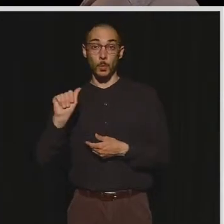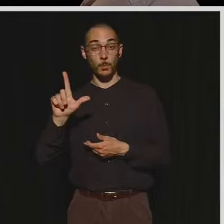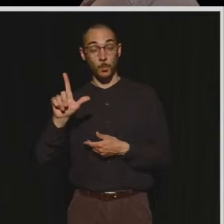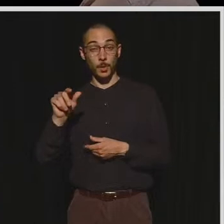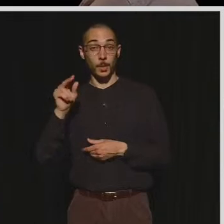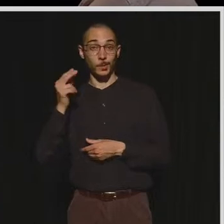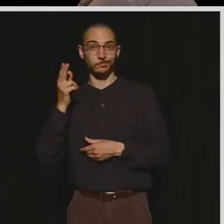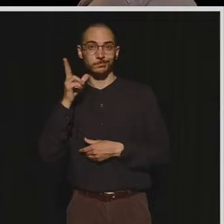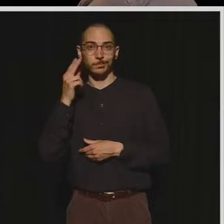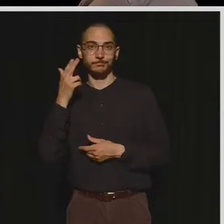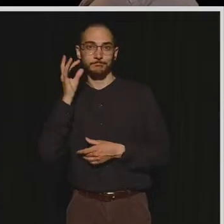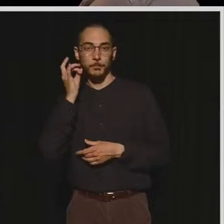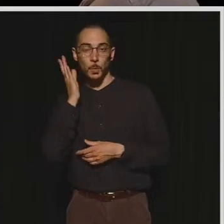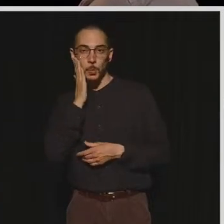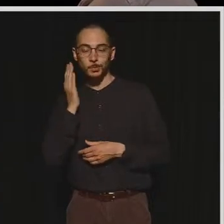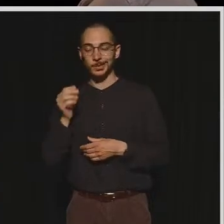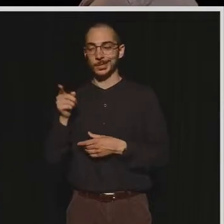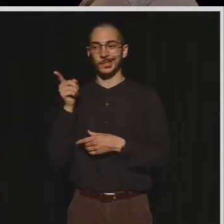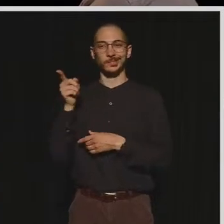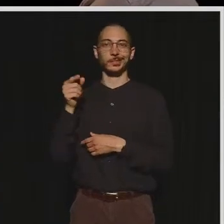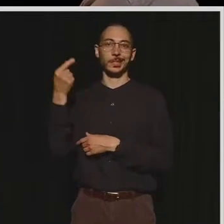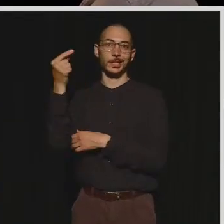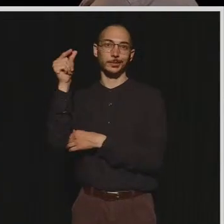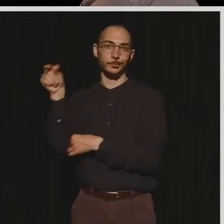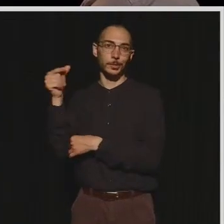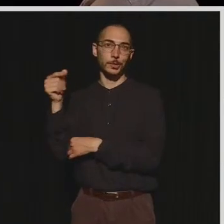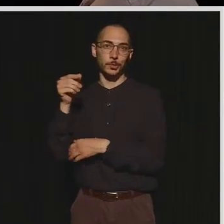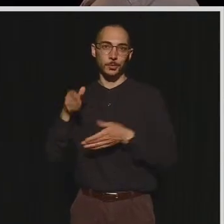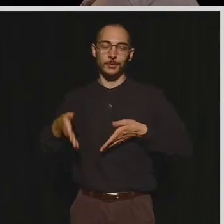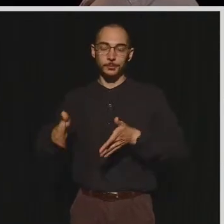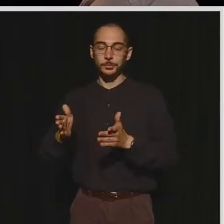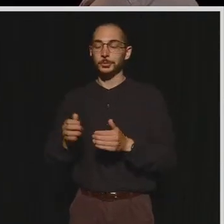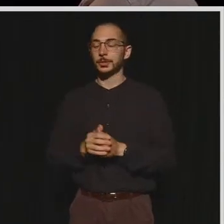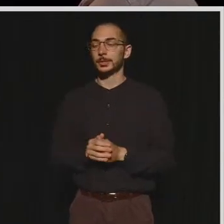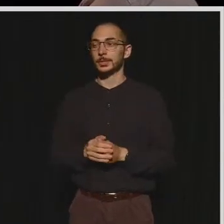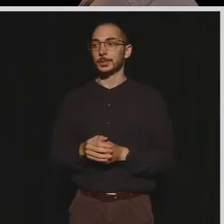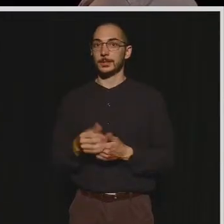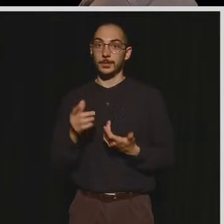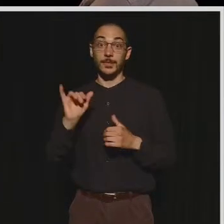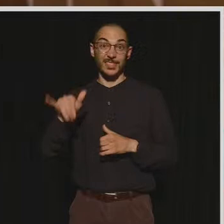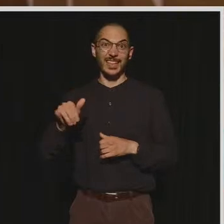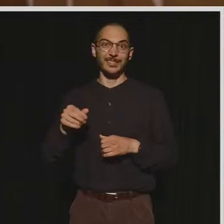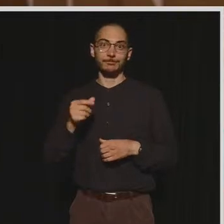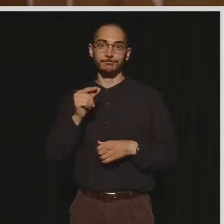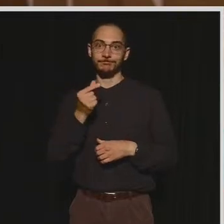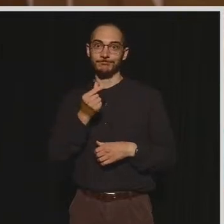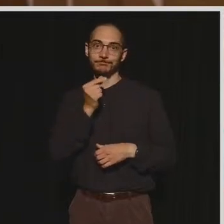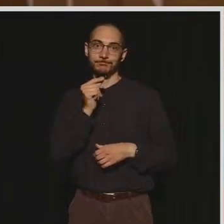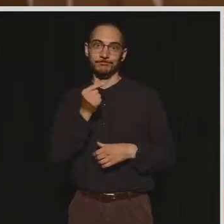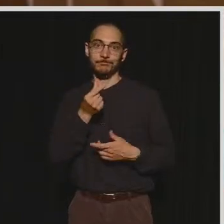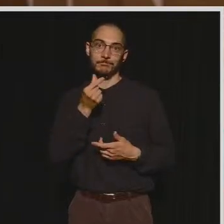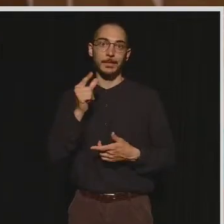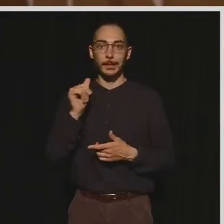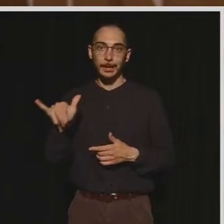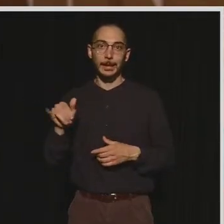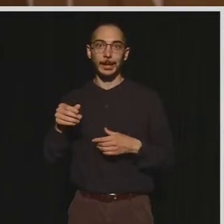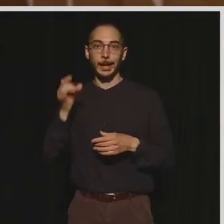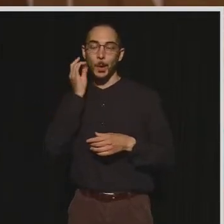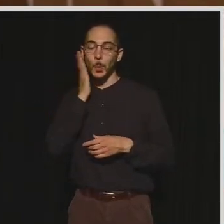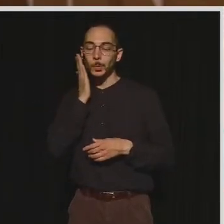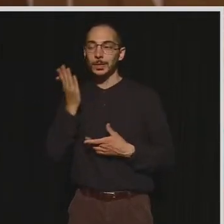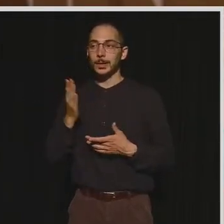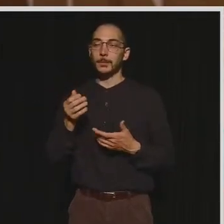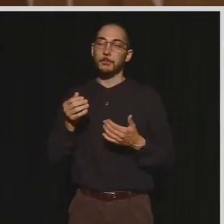sort of opened us up to the tourism industry as being gay. And we marketed the hotel as a gay hotel that was straight friendly back